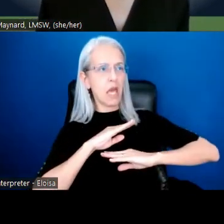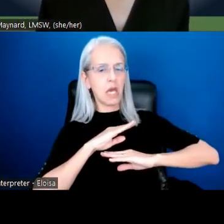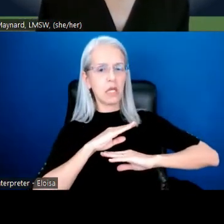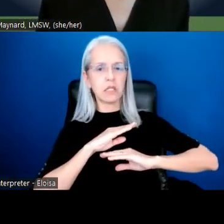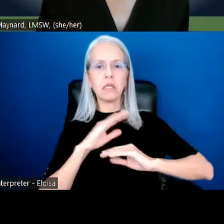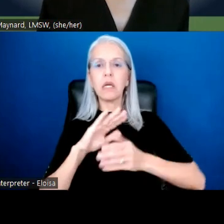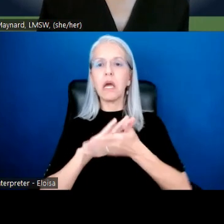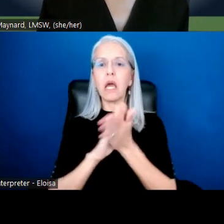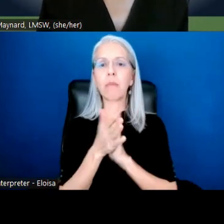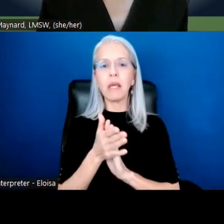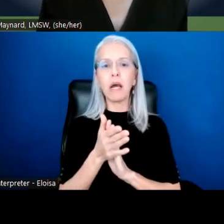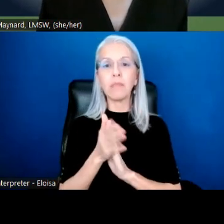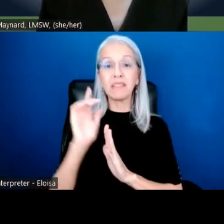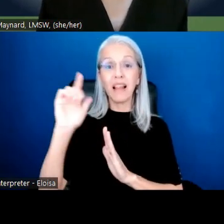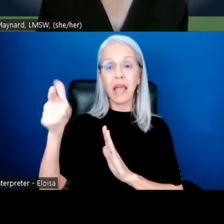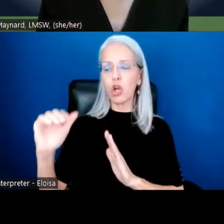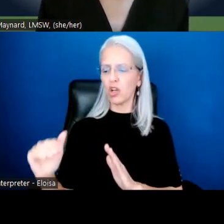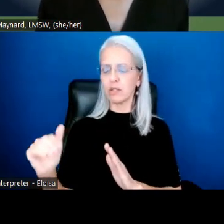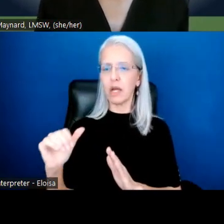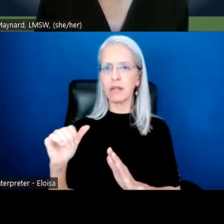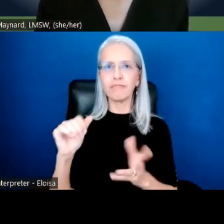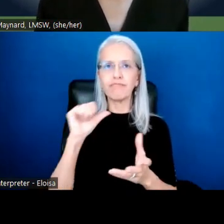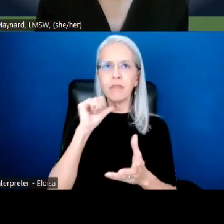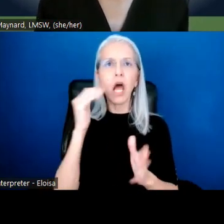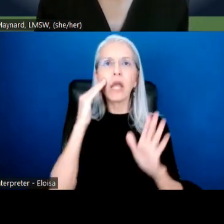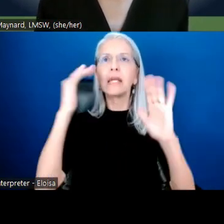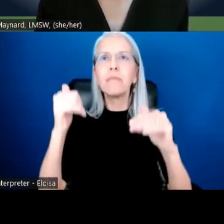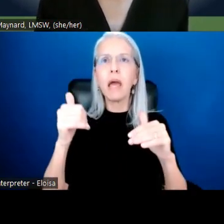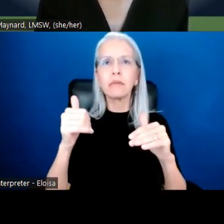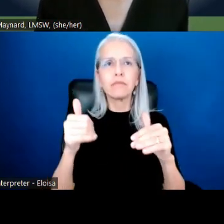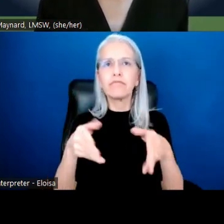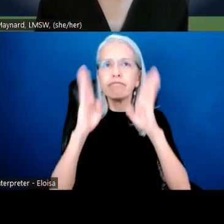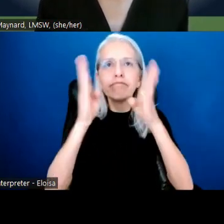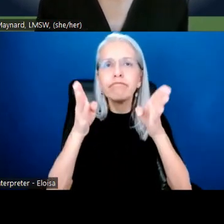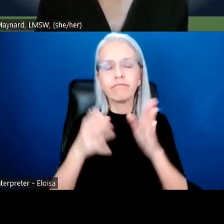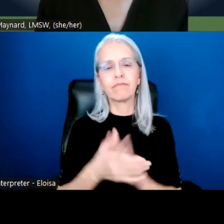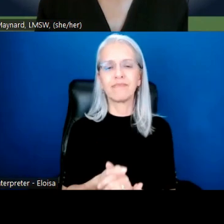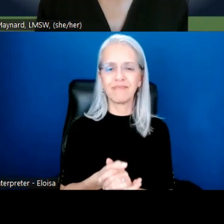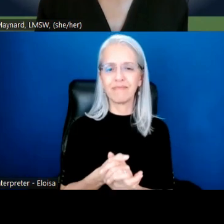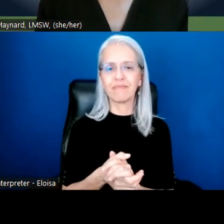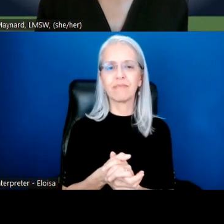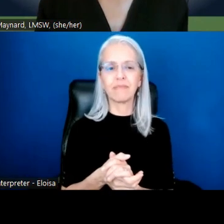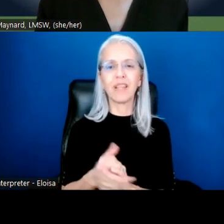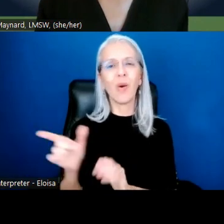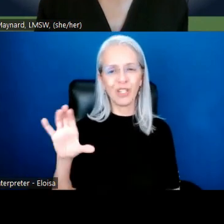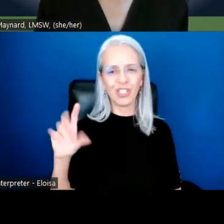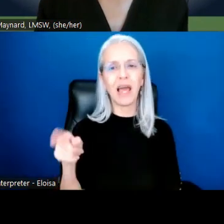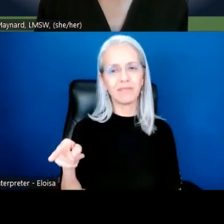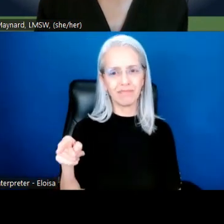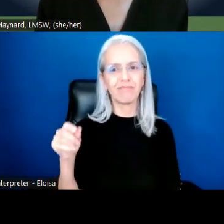where they don't expect their needs to be met, so to speak. There's lots in the chat. Oh my